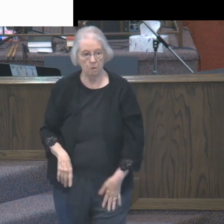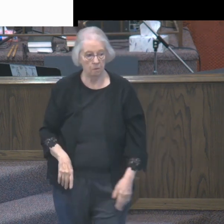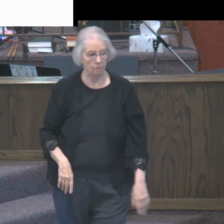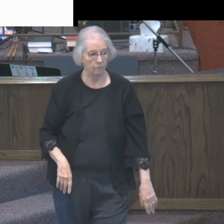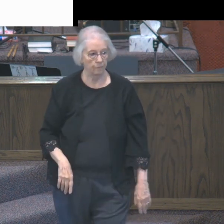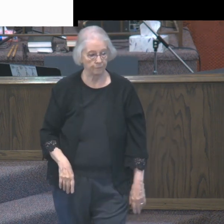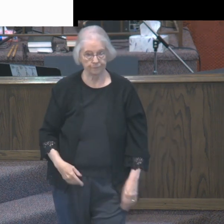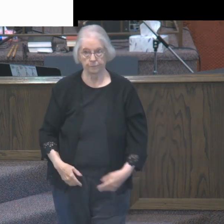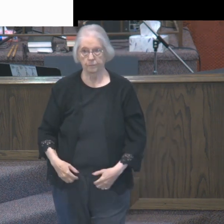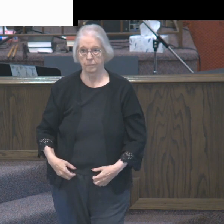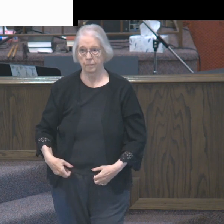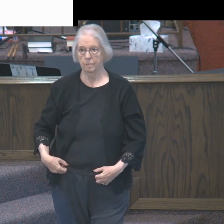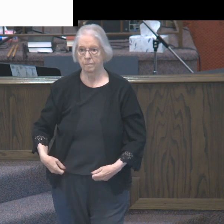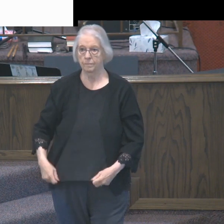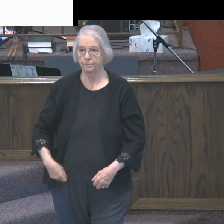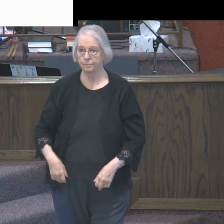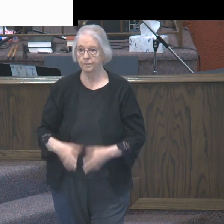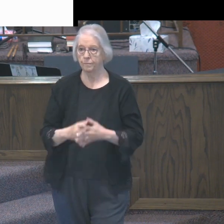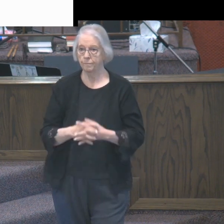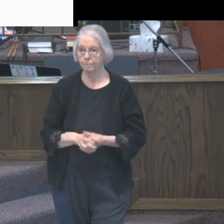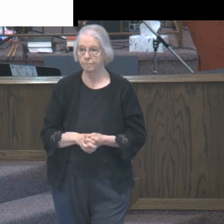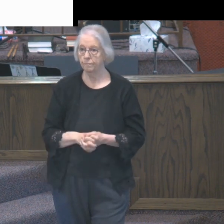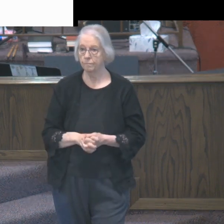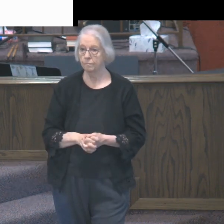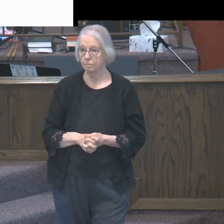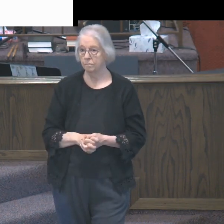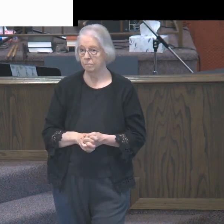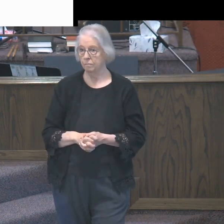some of this stuff about my father, about my dad.